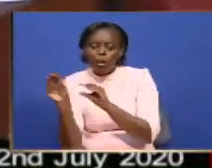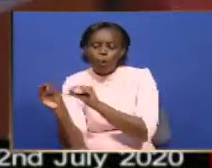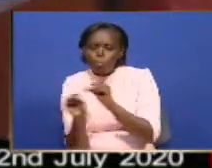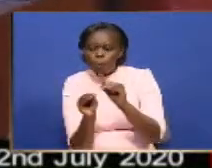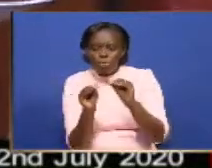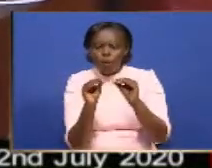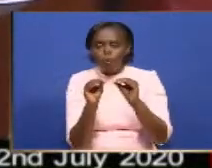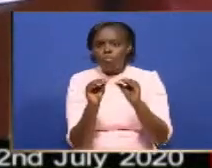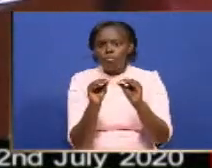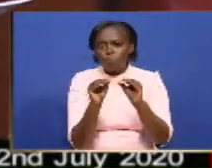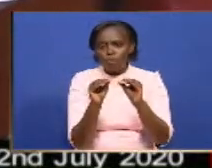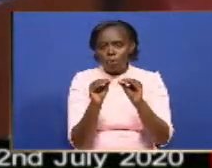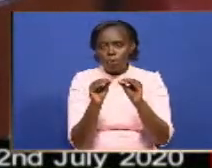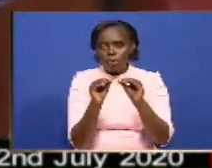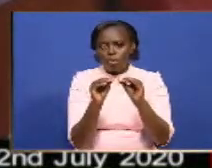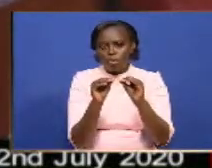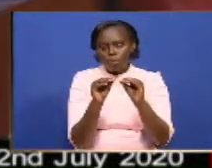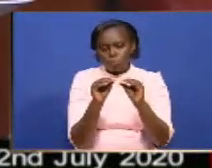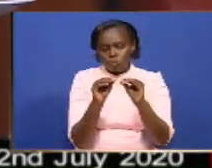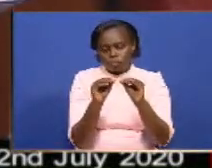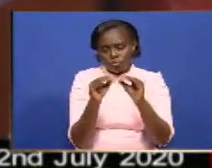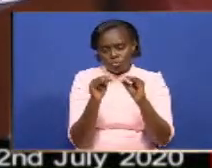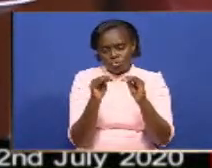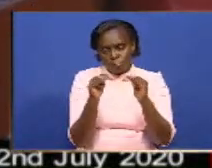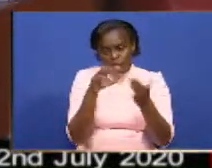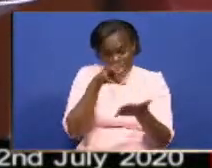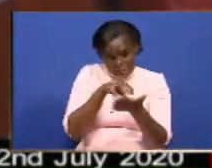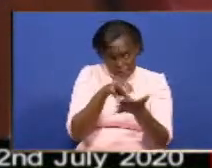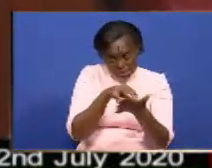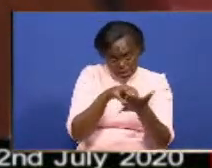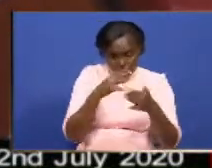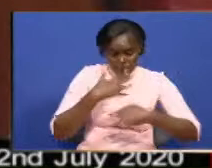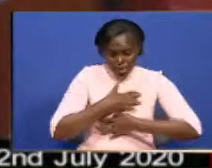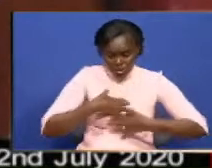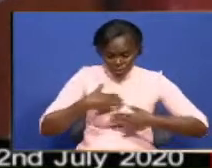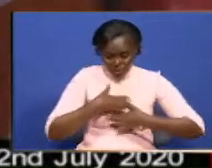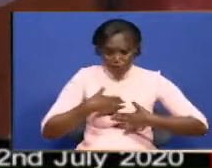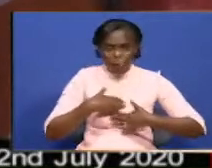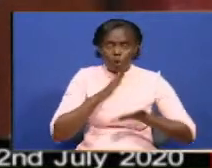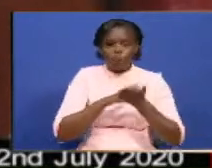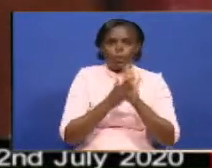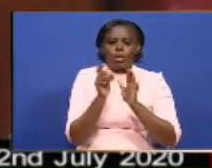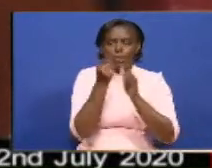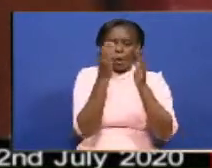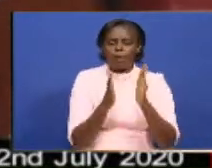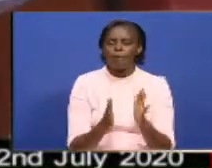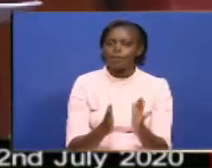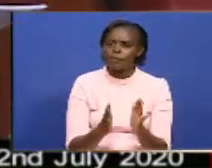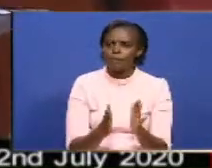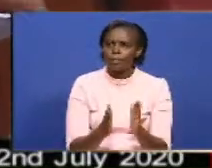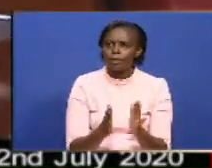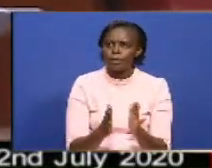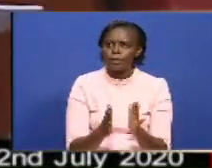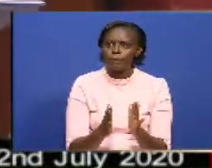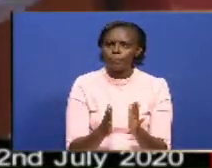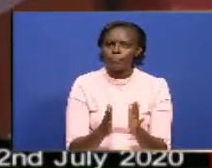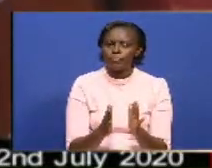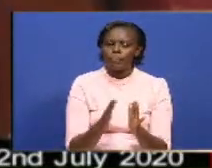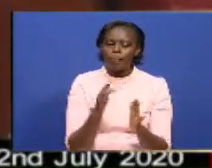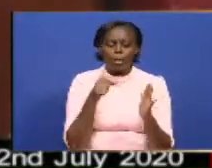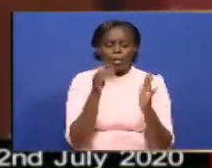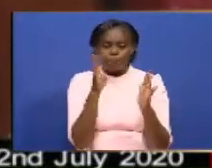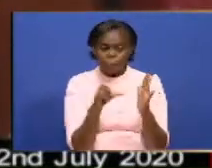refugees from the initial status to some status akin to becoming Kenyans. This